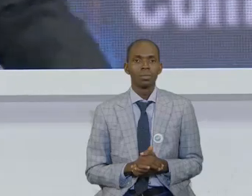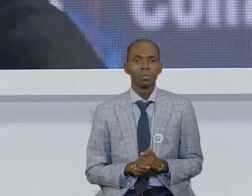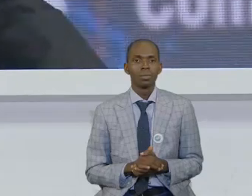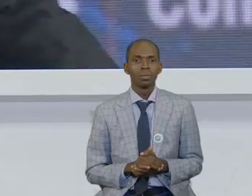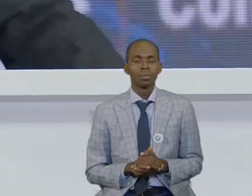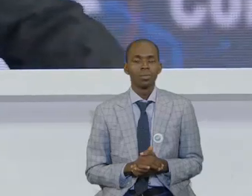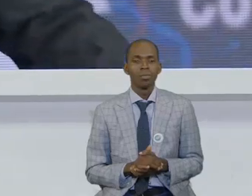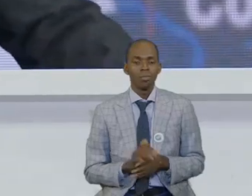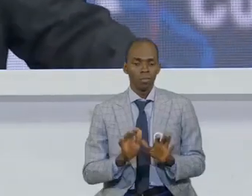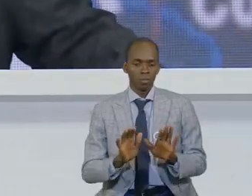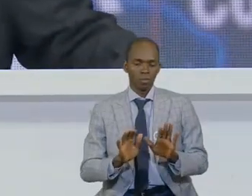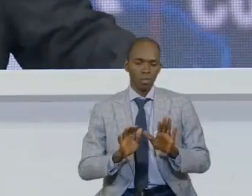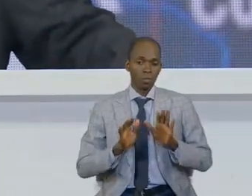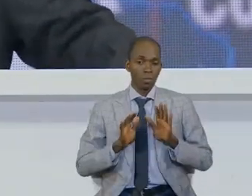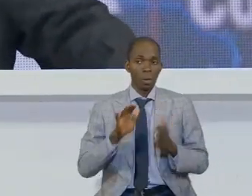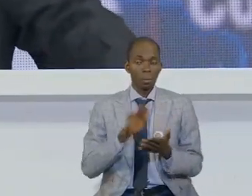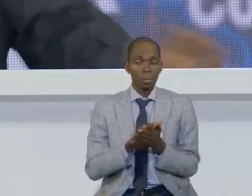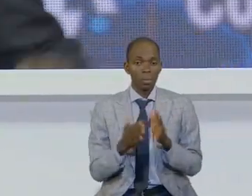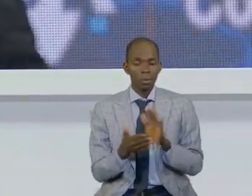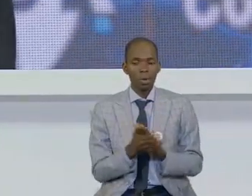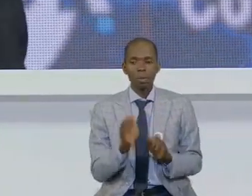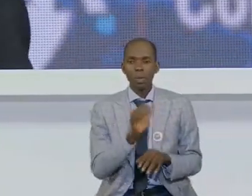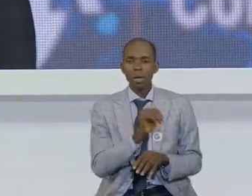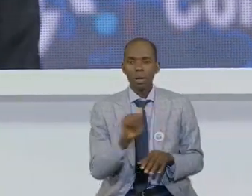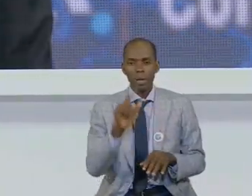Fear becomes a habit.